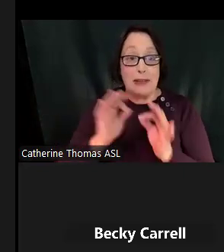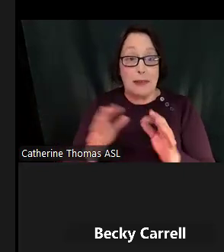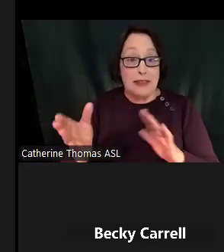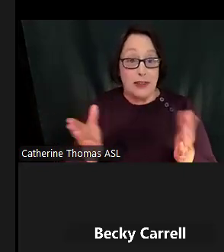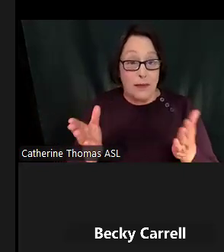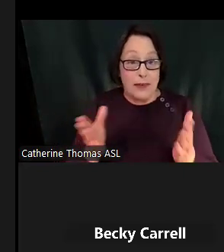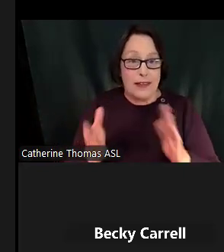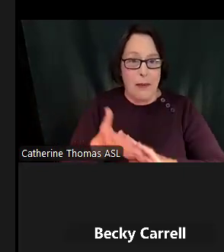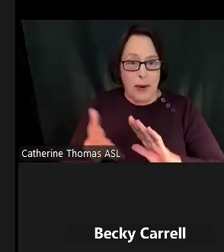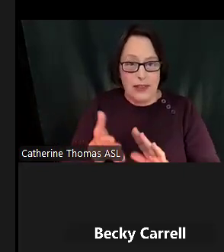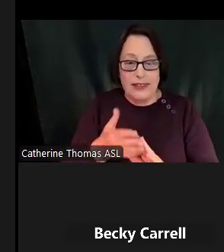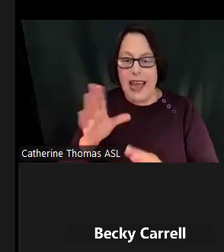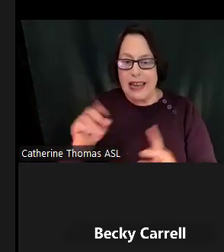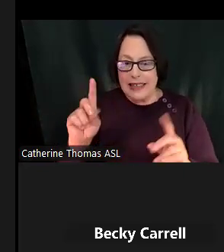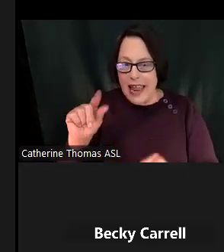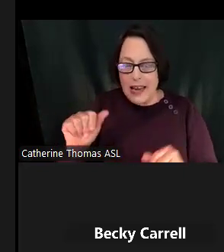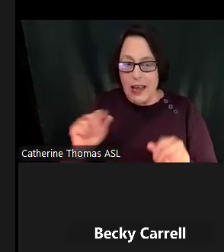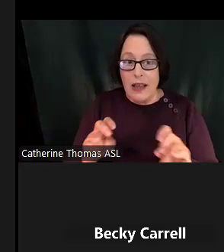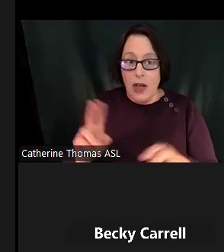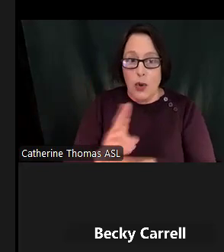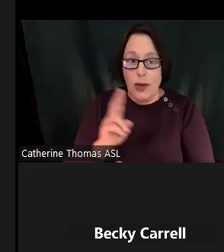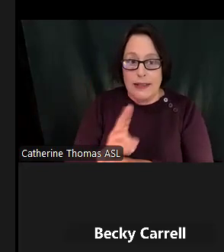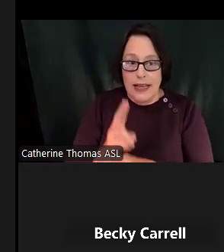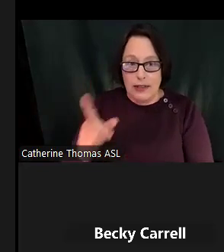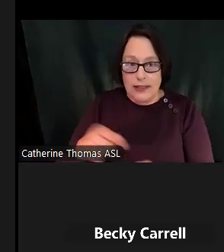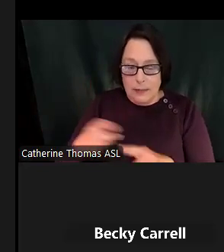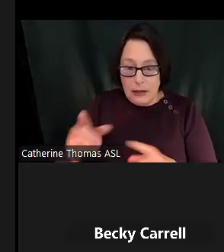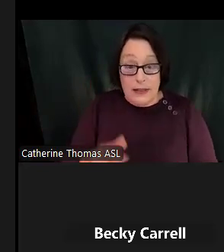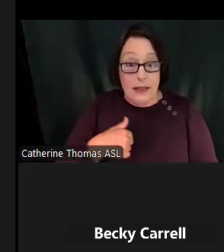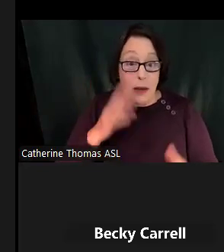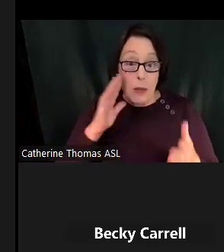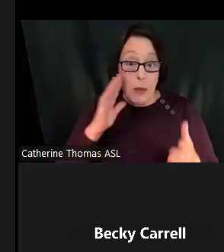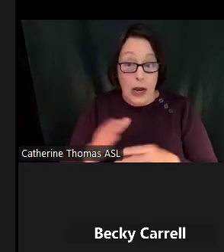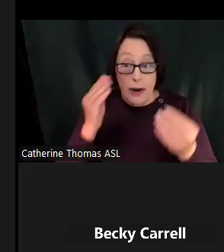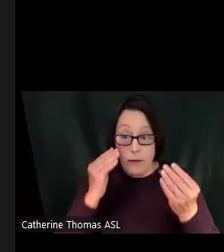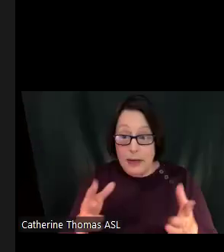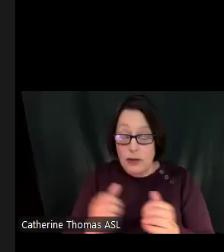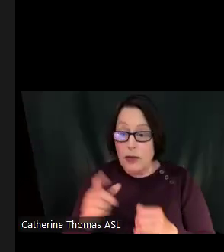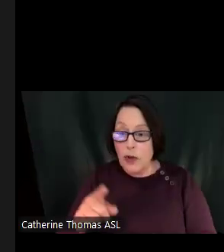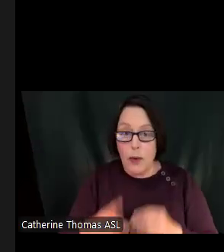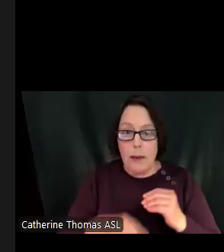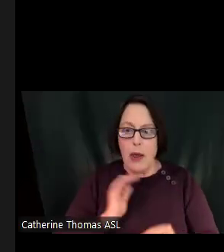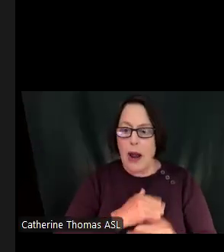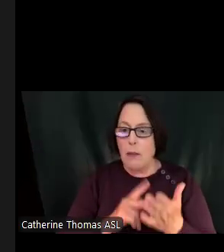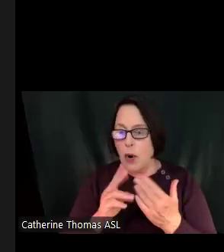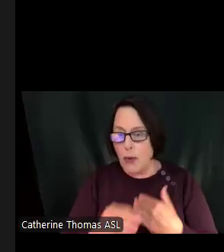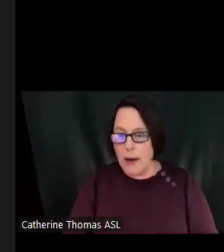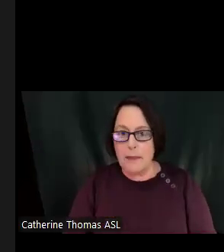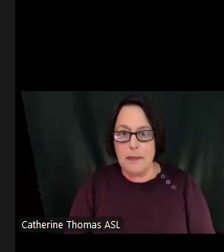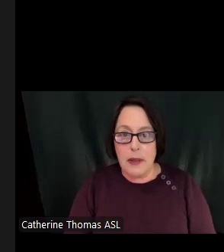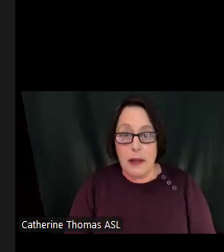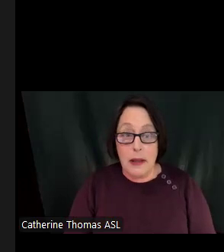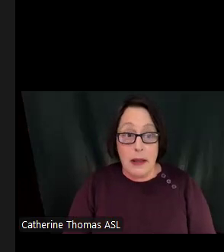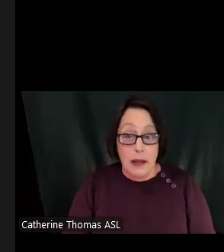Data Utilization Specialist. I'm going to share some information with you today about our program. Like we